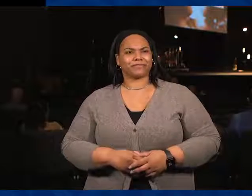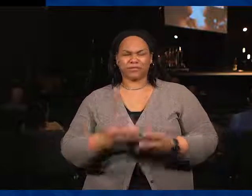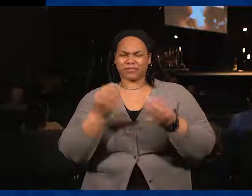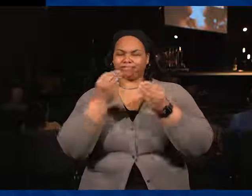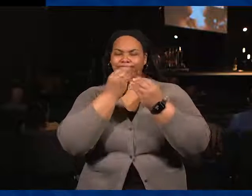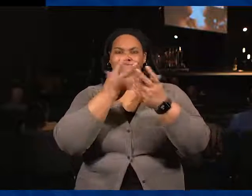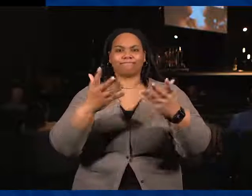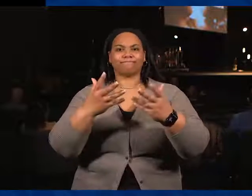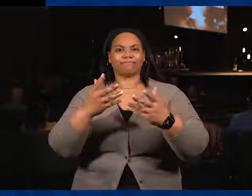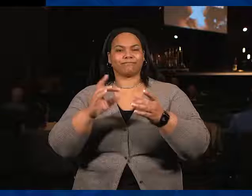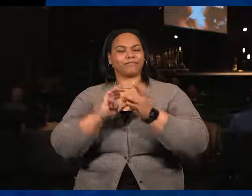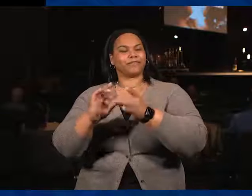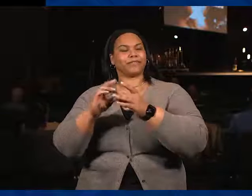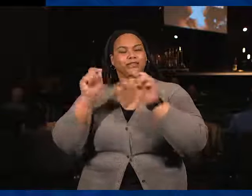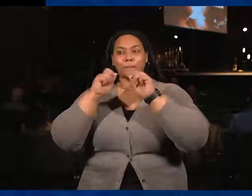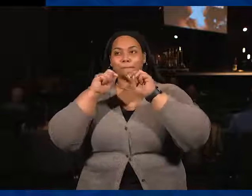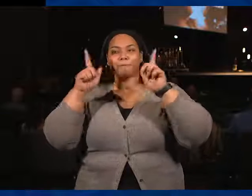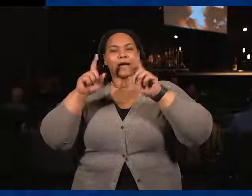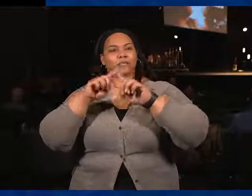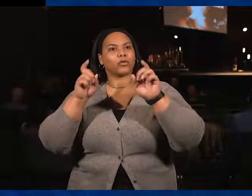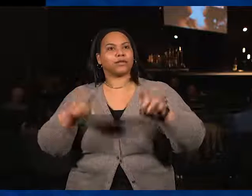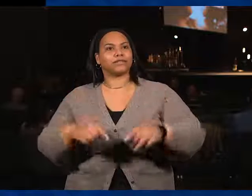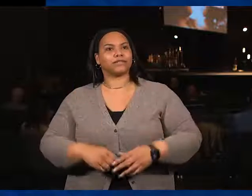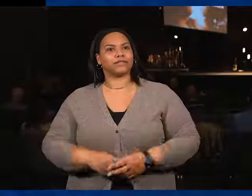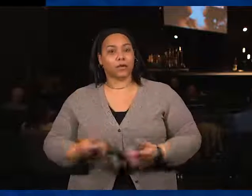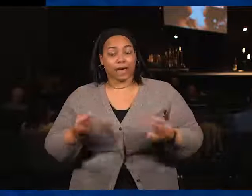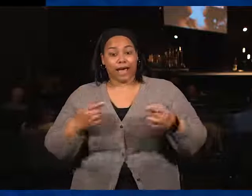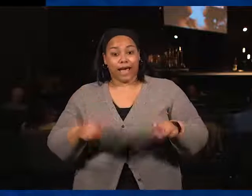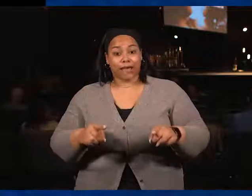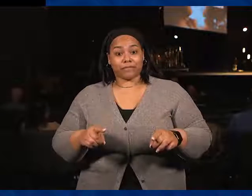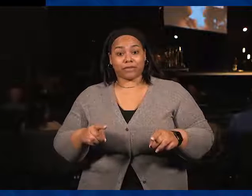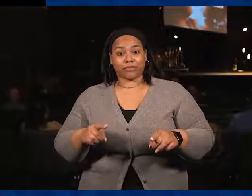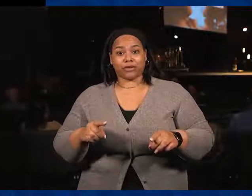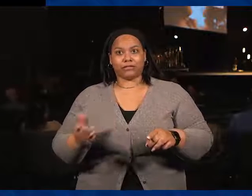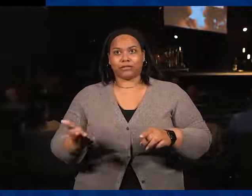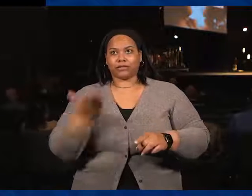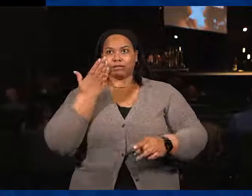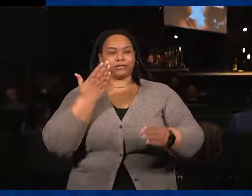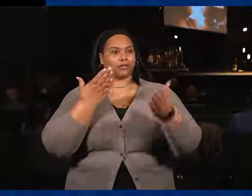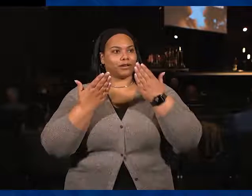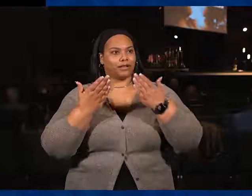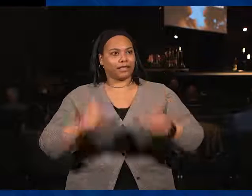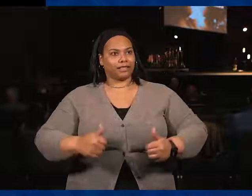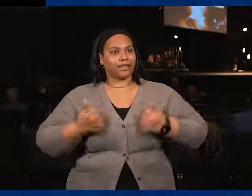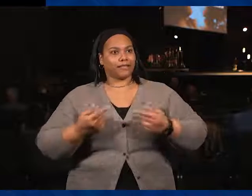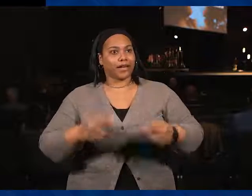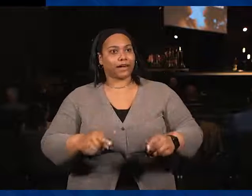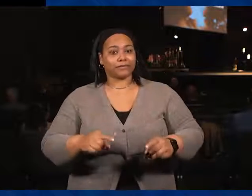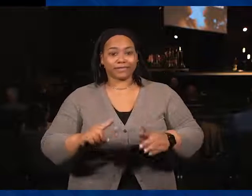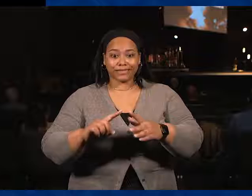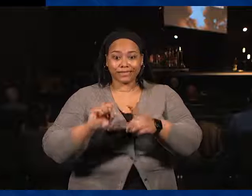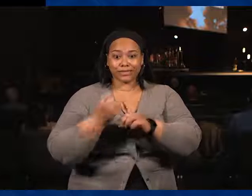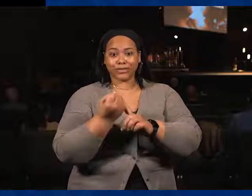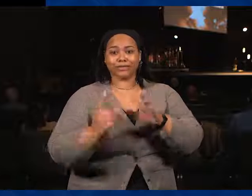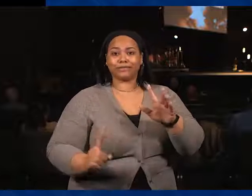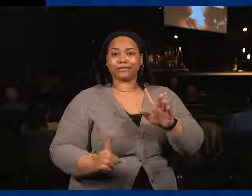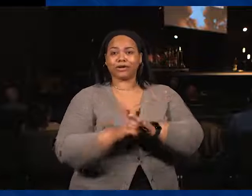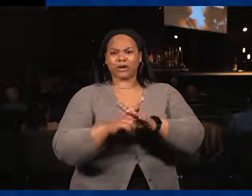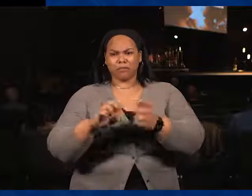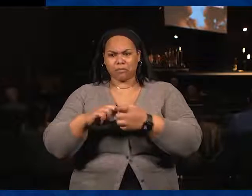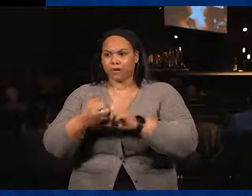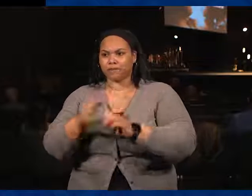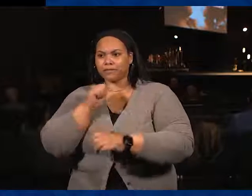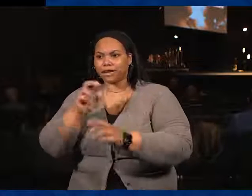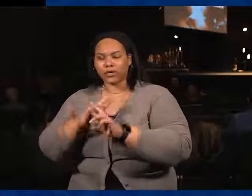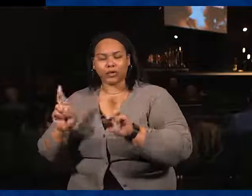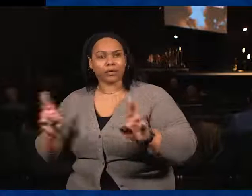life. That when you find yourself encountering an issue that you didn't see coming, with a problem you didn't prepare